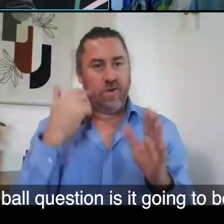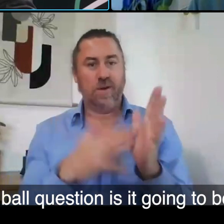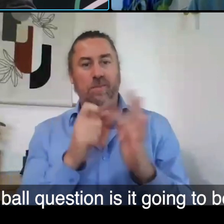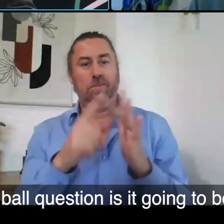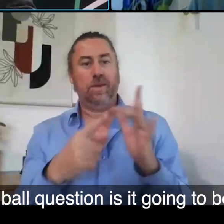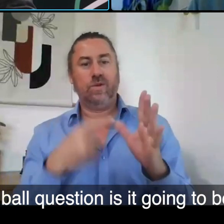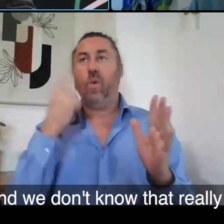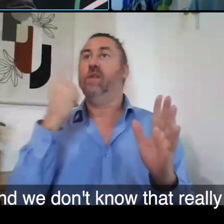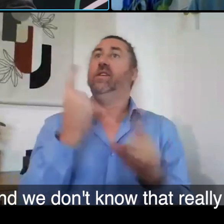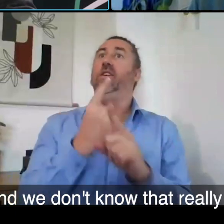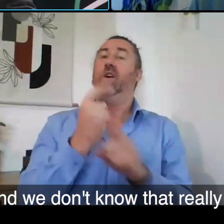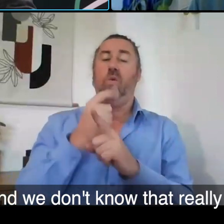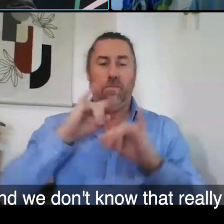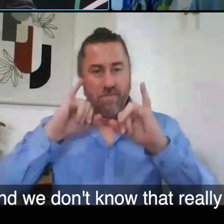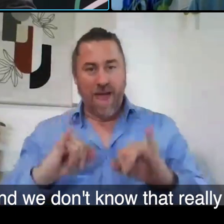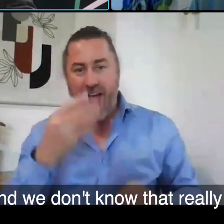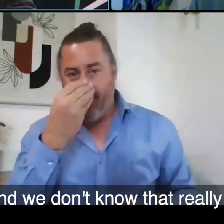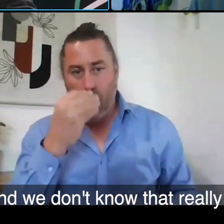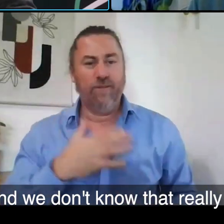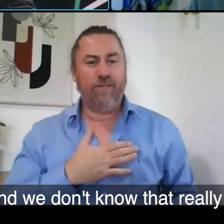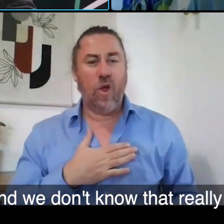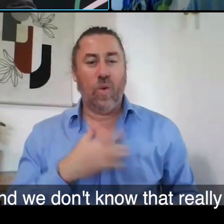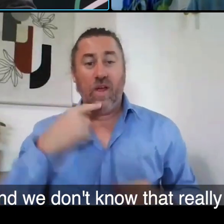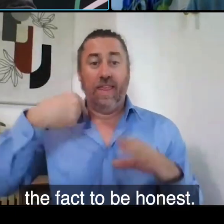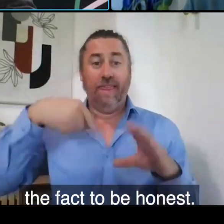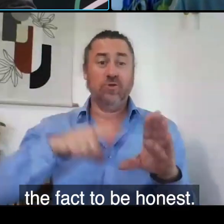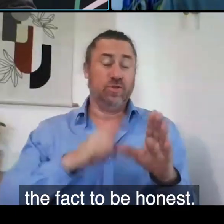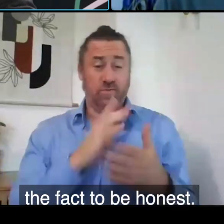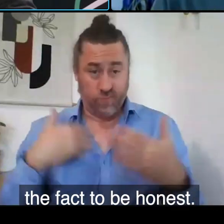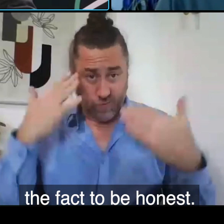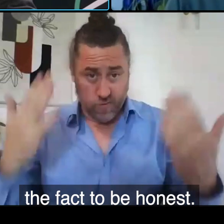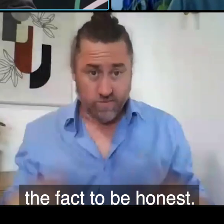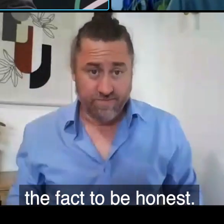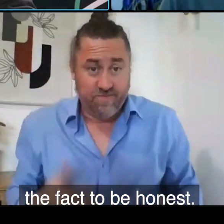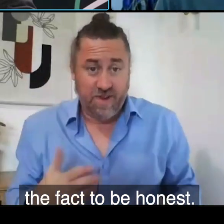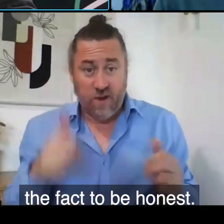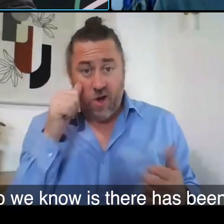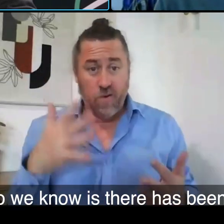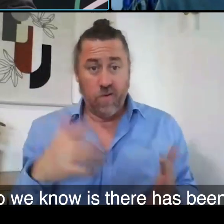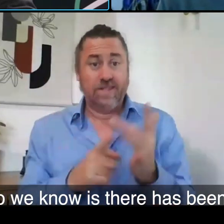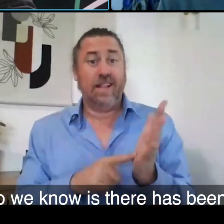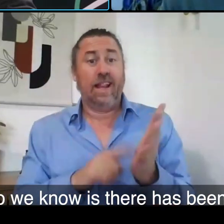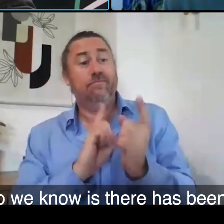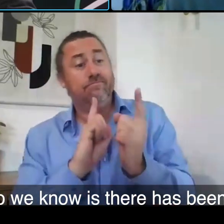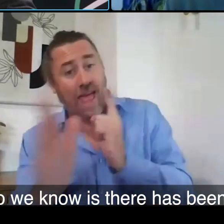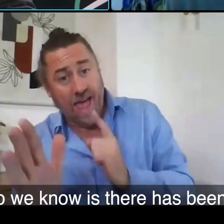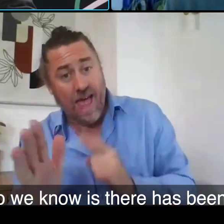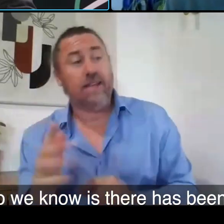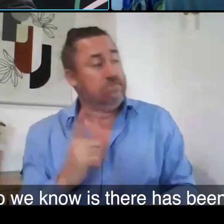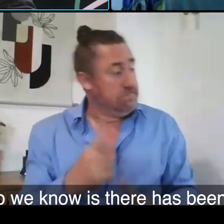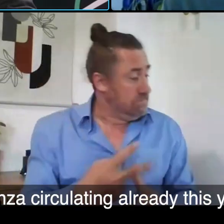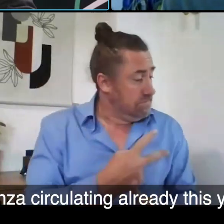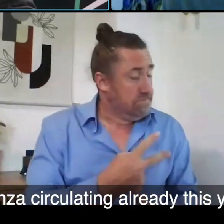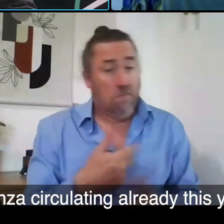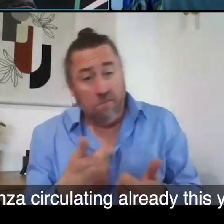question, is it going to be a bad flu season? And we don't know that really until after the fact, to be honest. But what we do know is there has